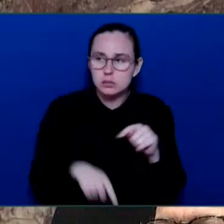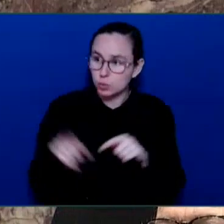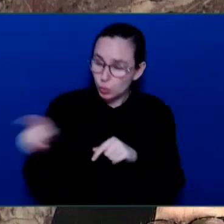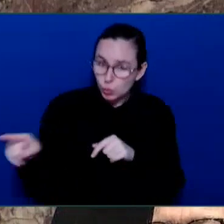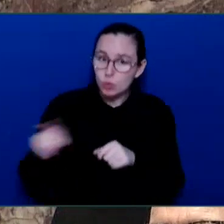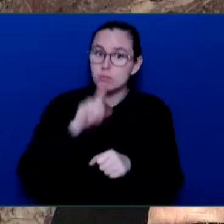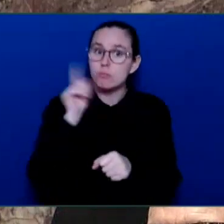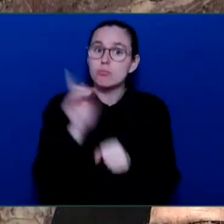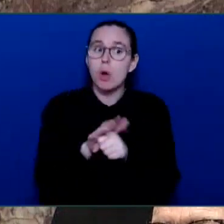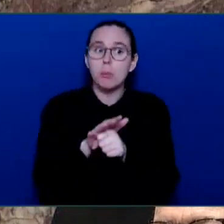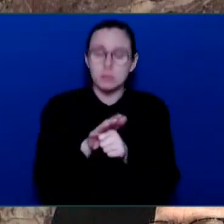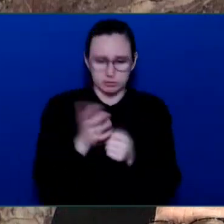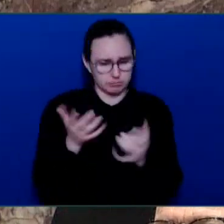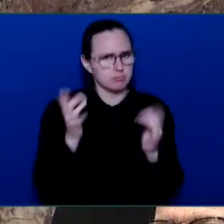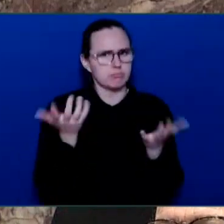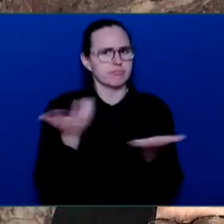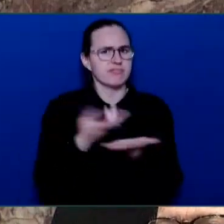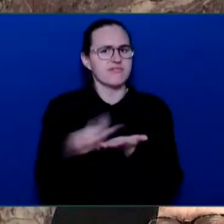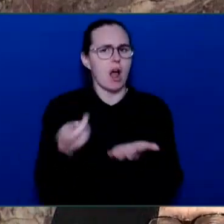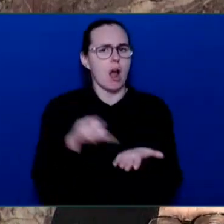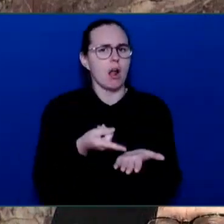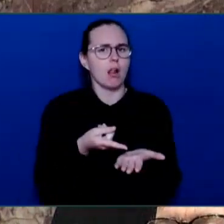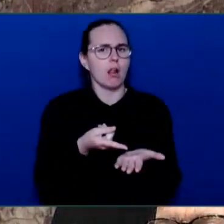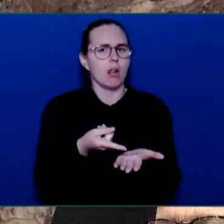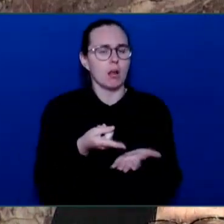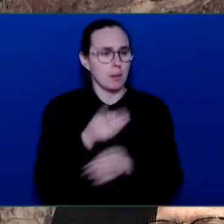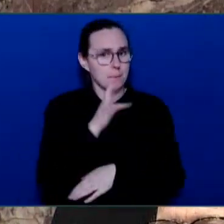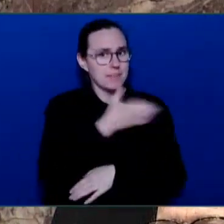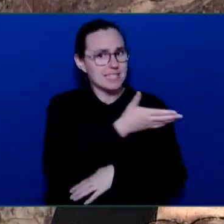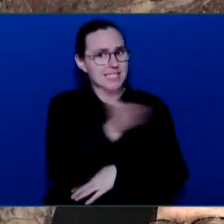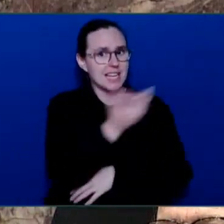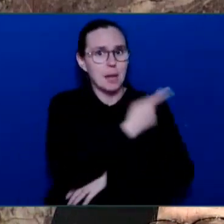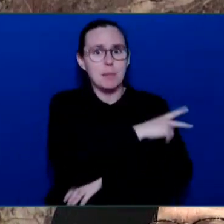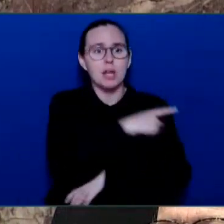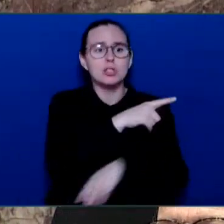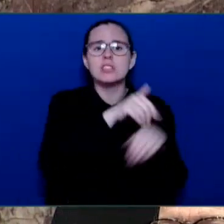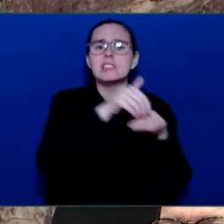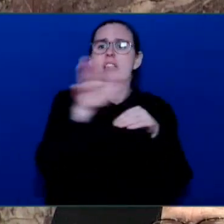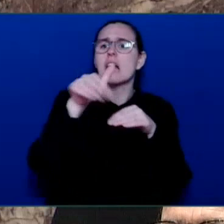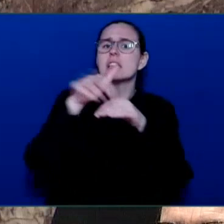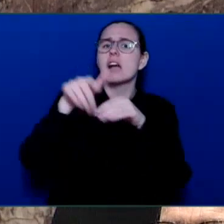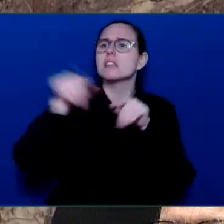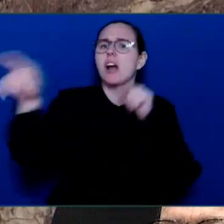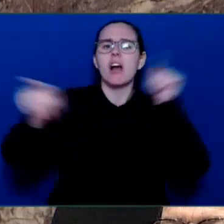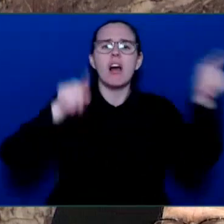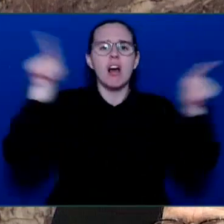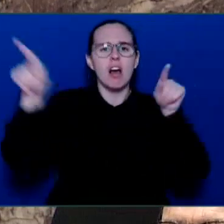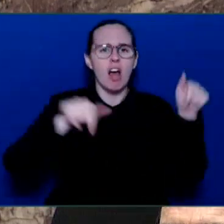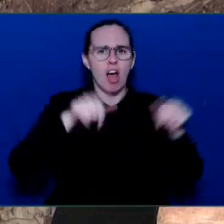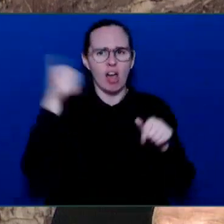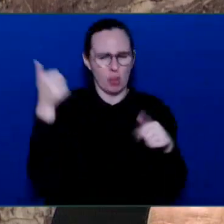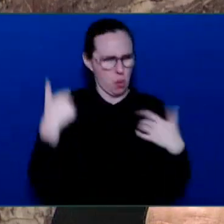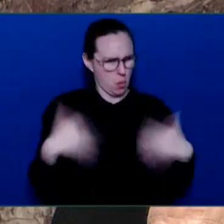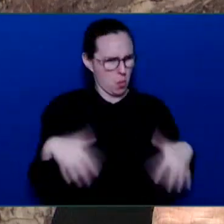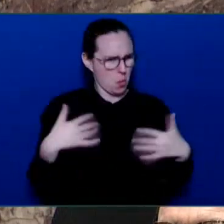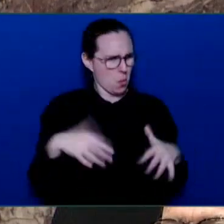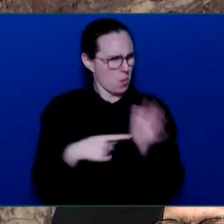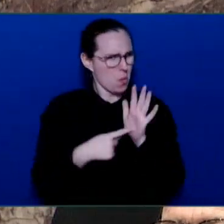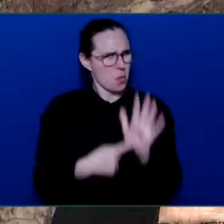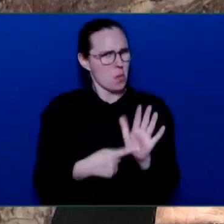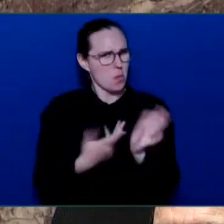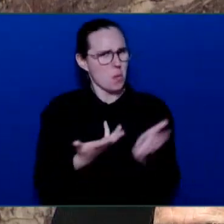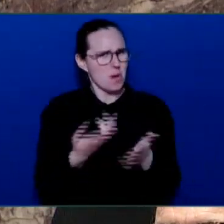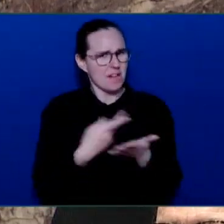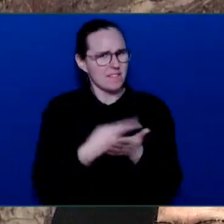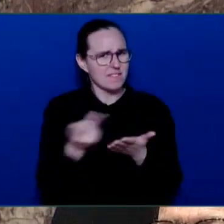patients is a failure. In fact, Interior Health has seen 0 patients treated,